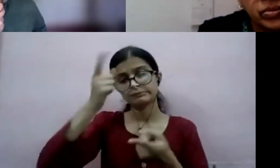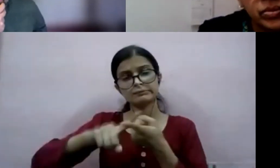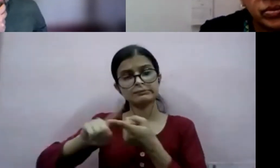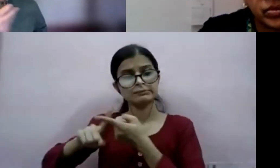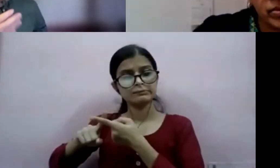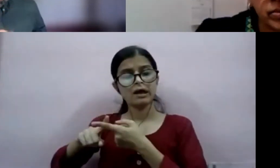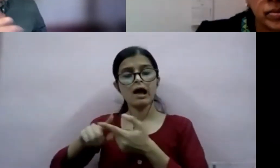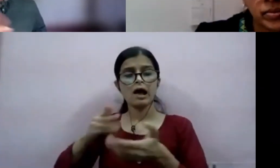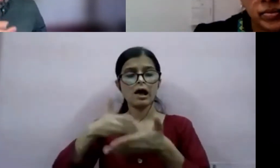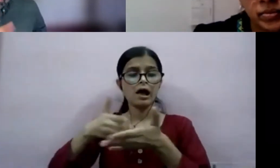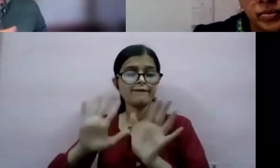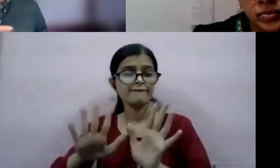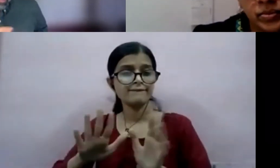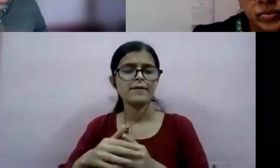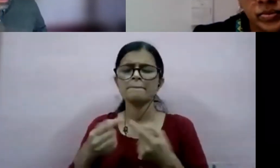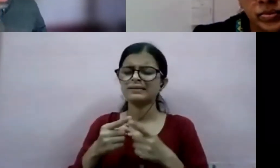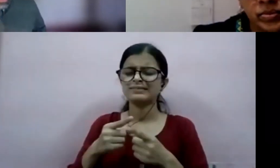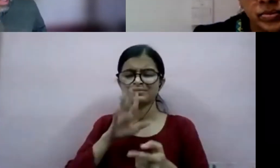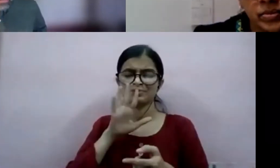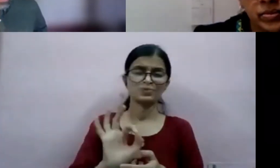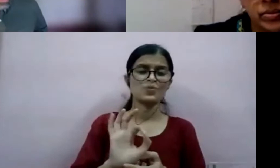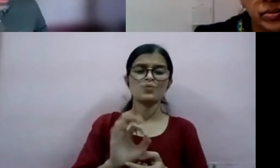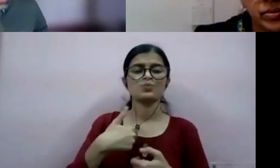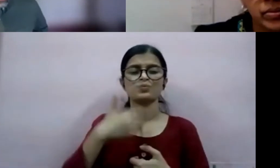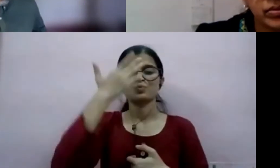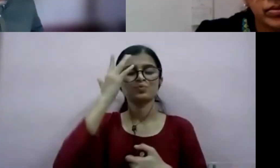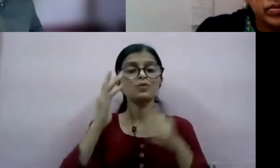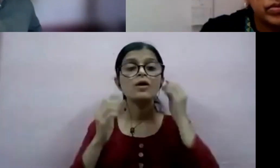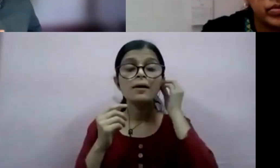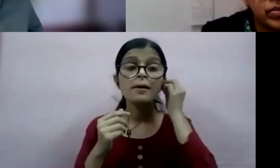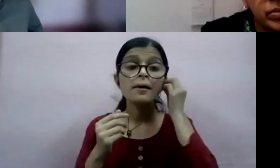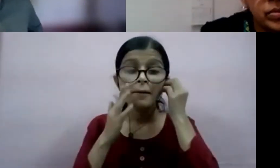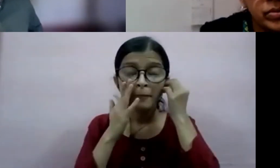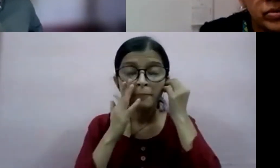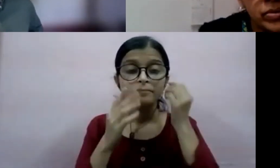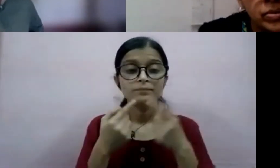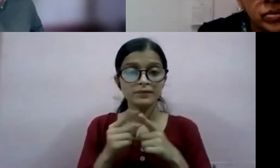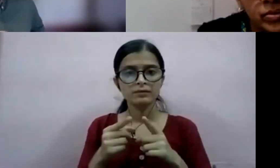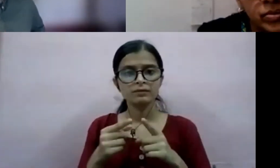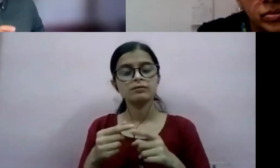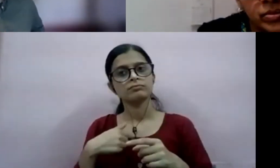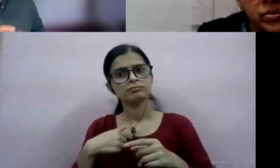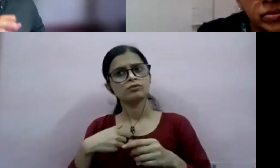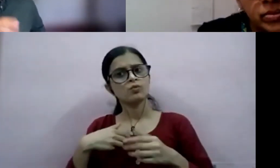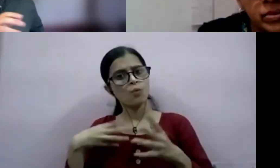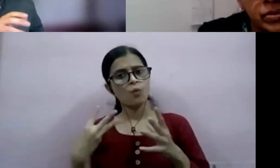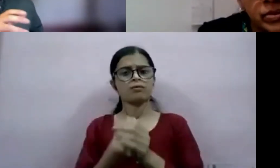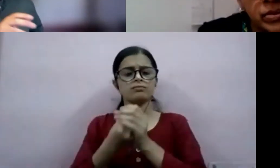sometimes. I'm not quite sure actually where I'm going with this, but I think we have to provide, when we work with these